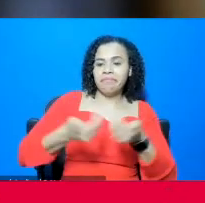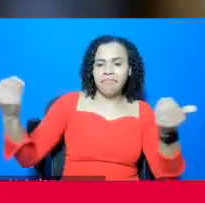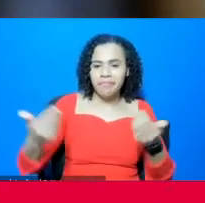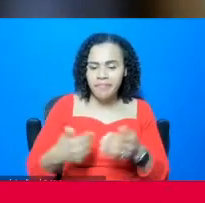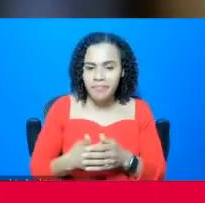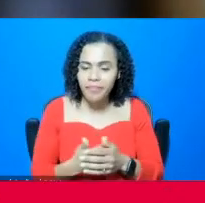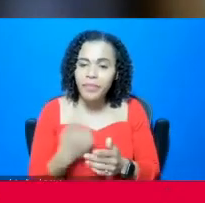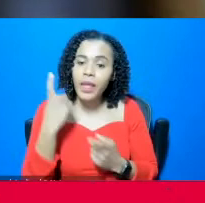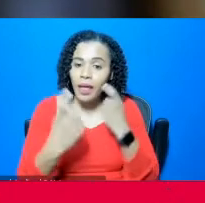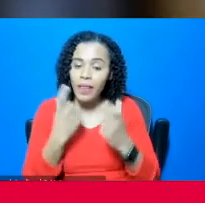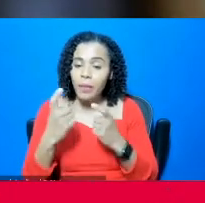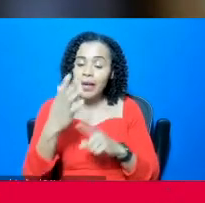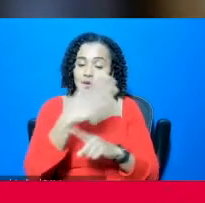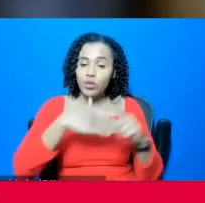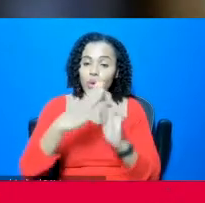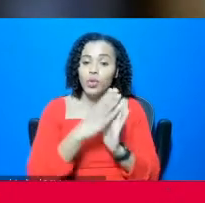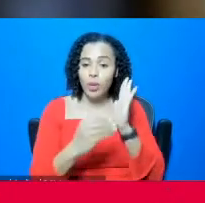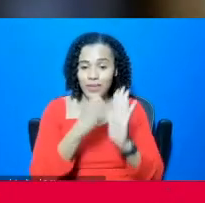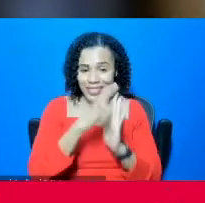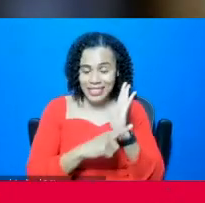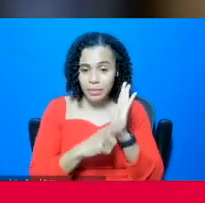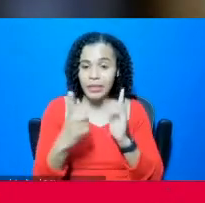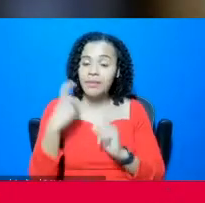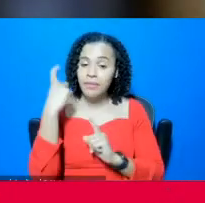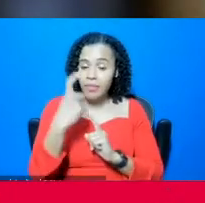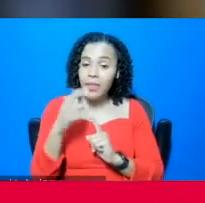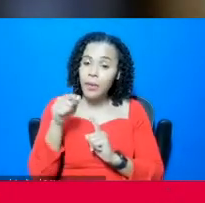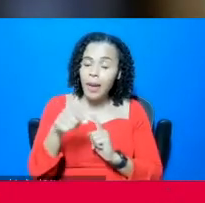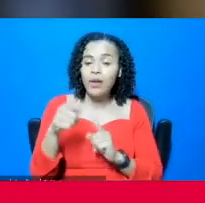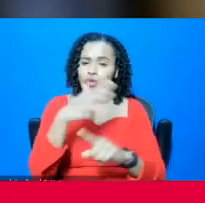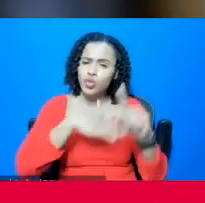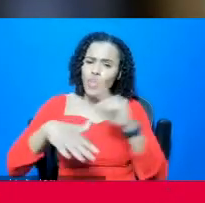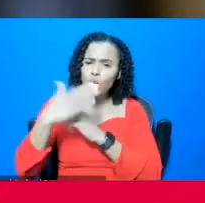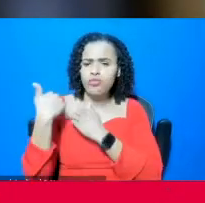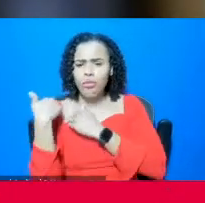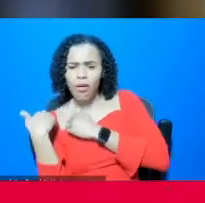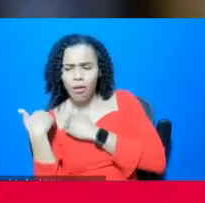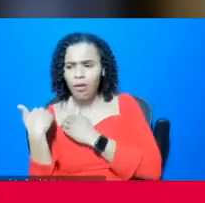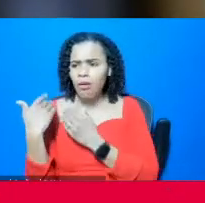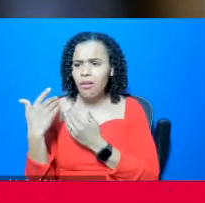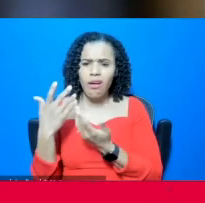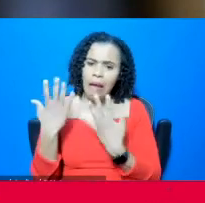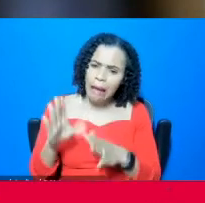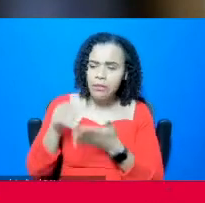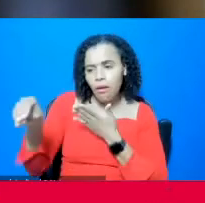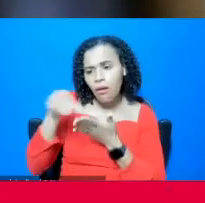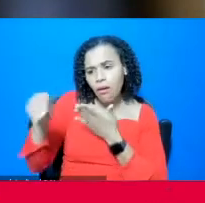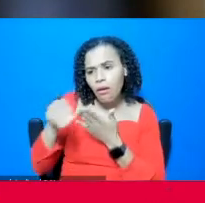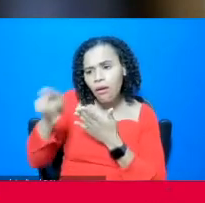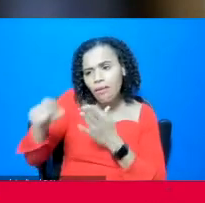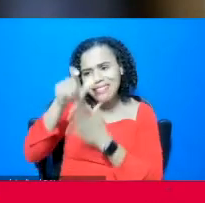the weaponization of disability and burden rhetoric as a tool of war, but also on our campuses